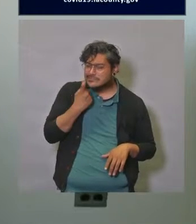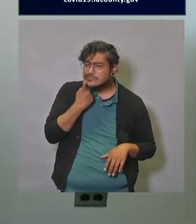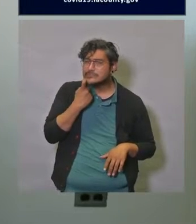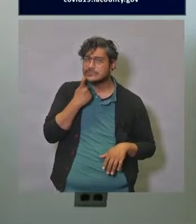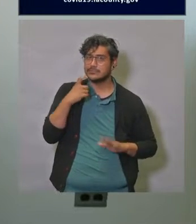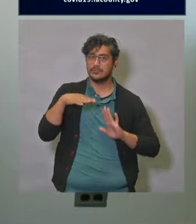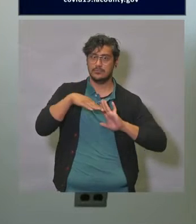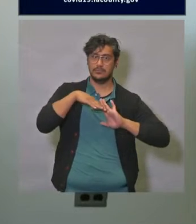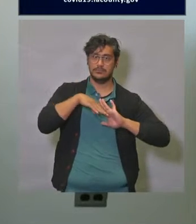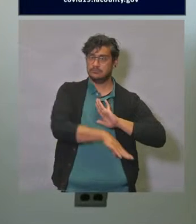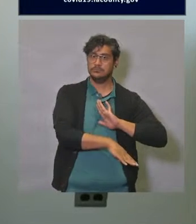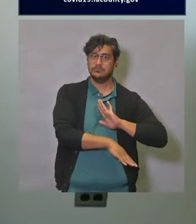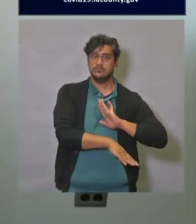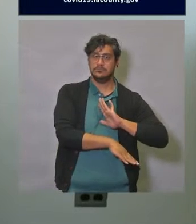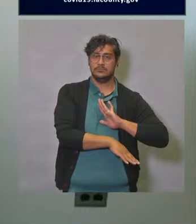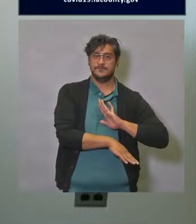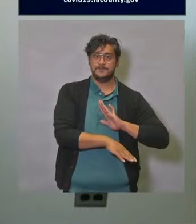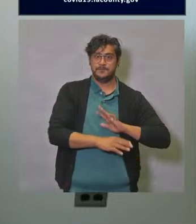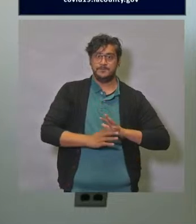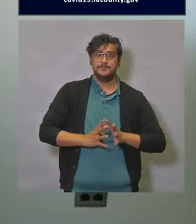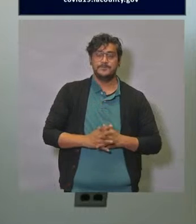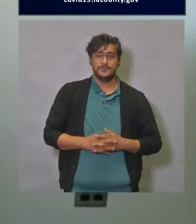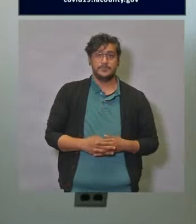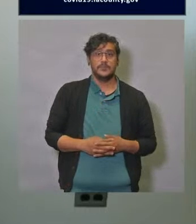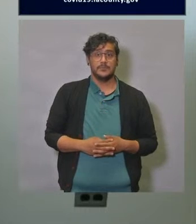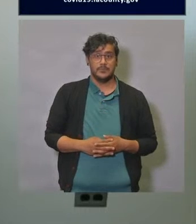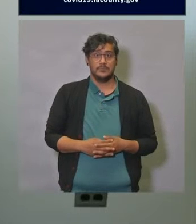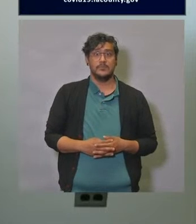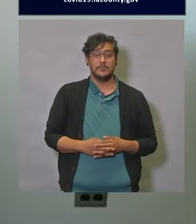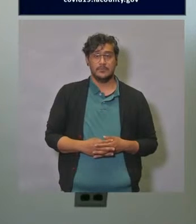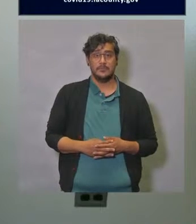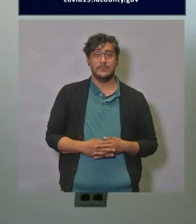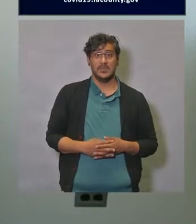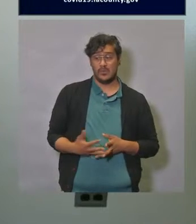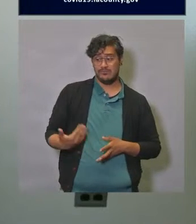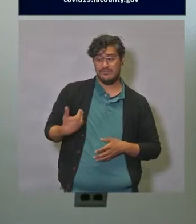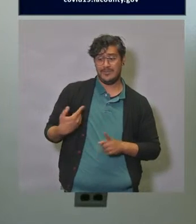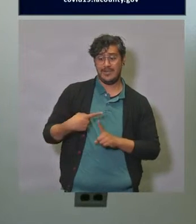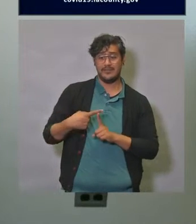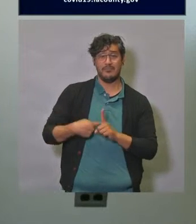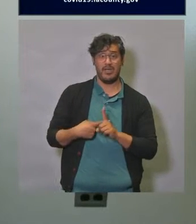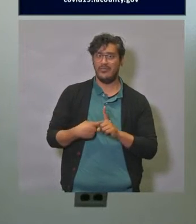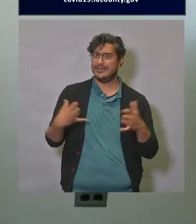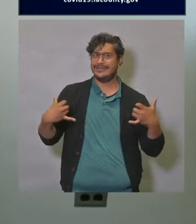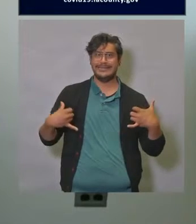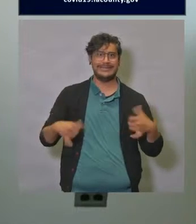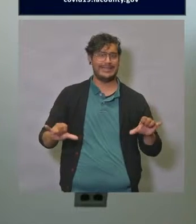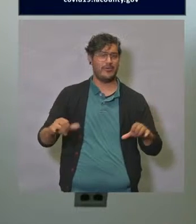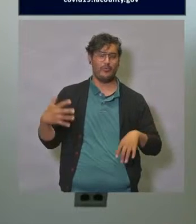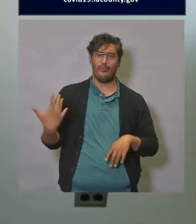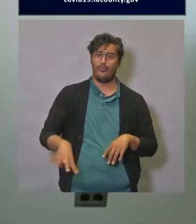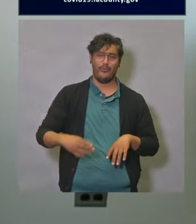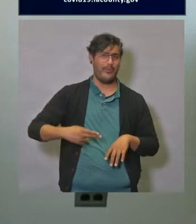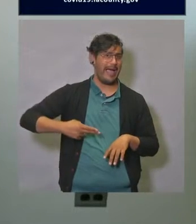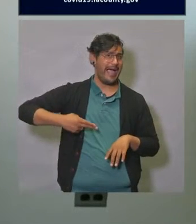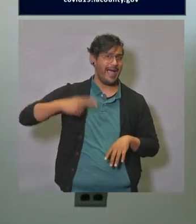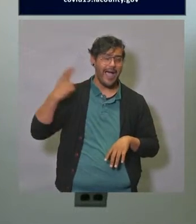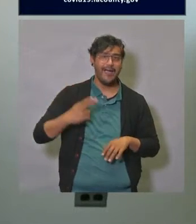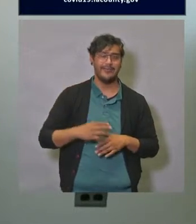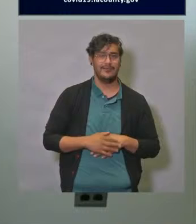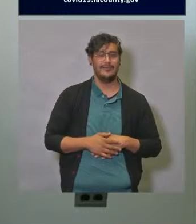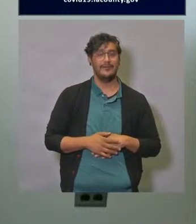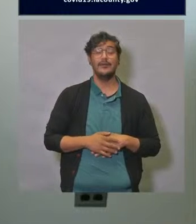began dropping significantly. So up until this last month, it was still extraordinarily high. But we